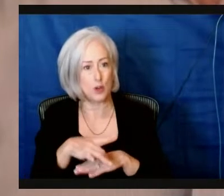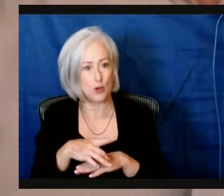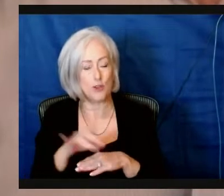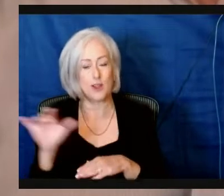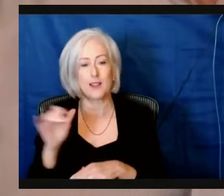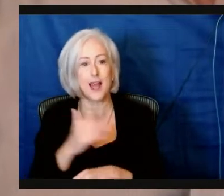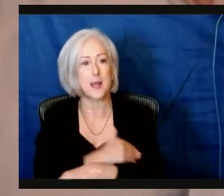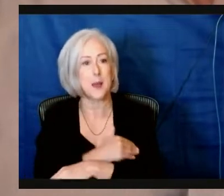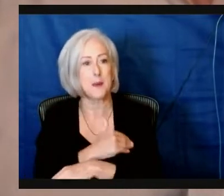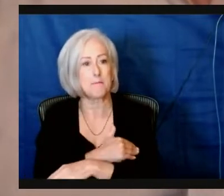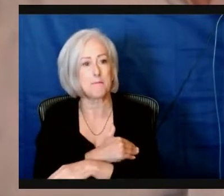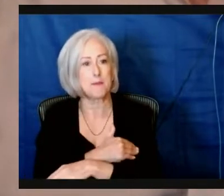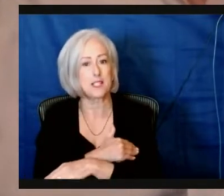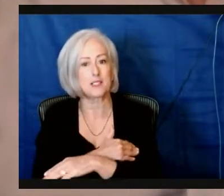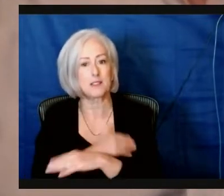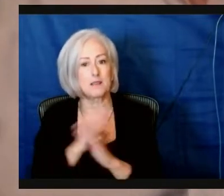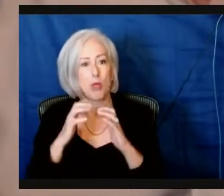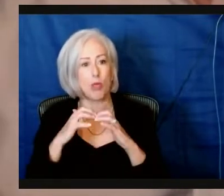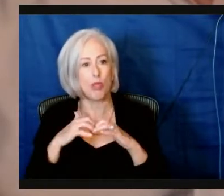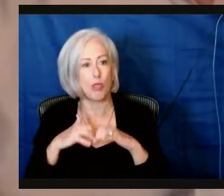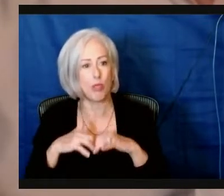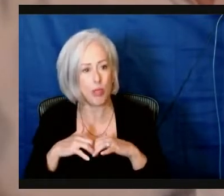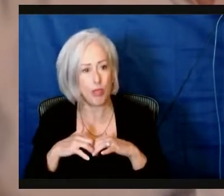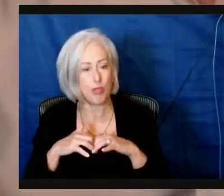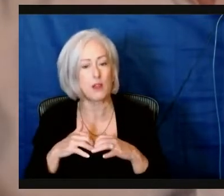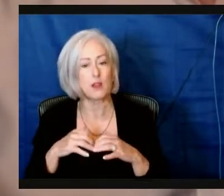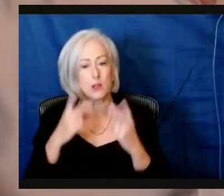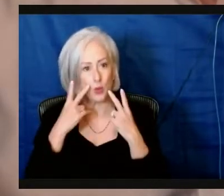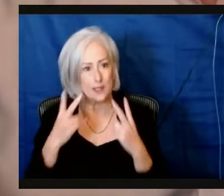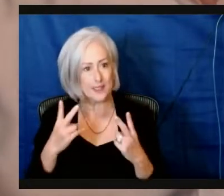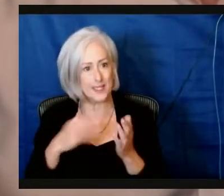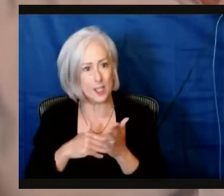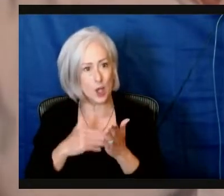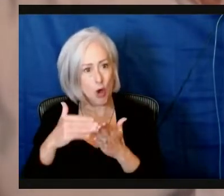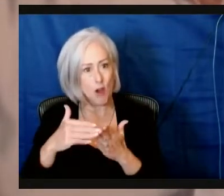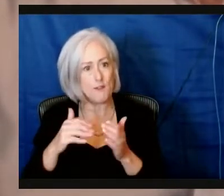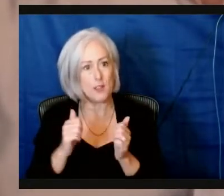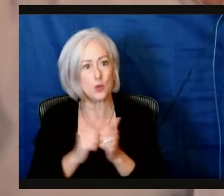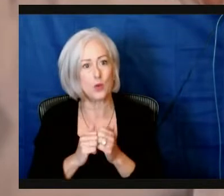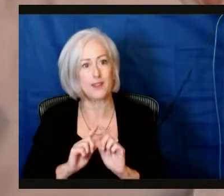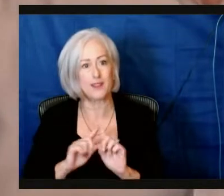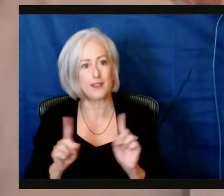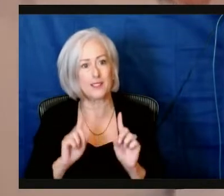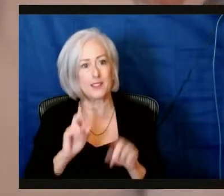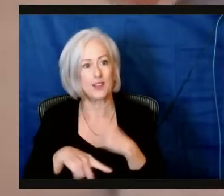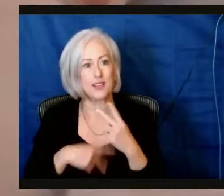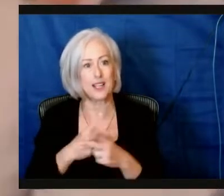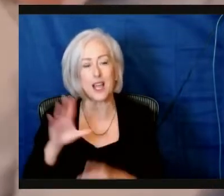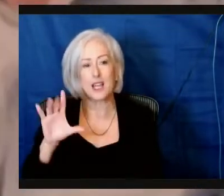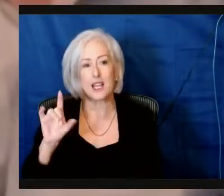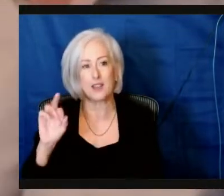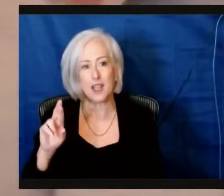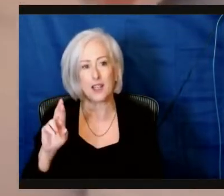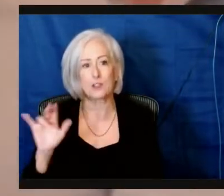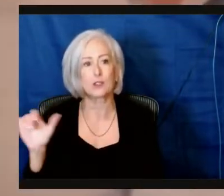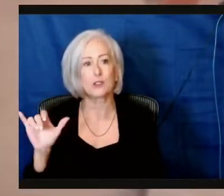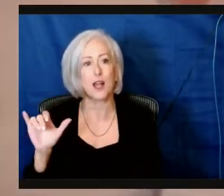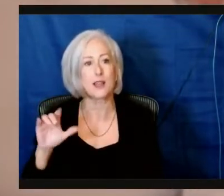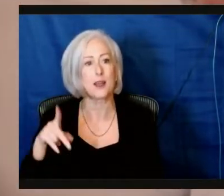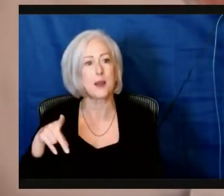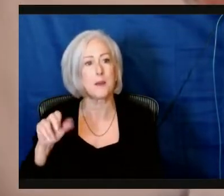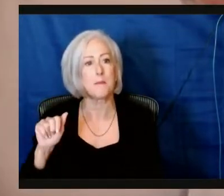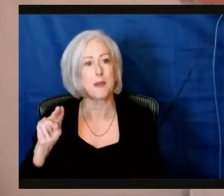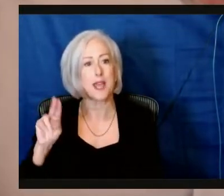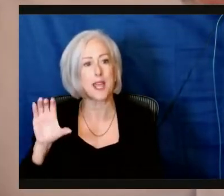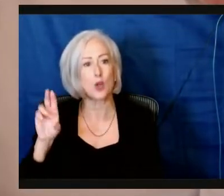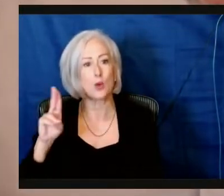instance, this is something that we see frequently in certain cancers, pancreatic cancer, for instance, where there's a high